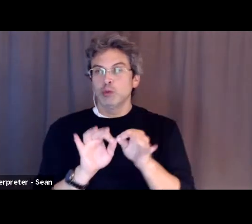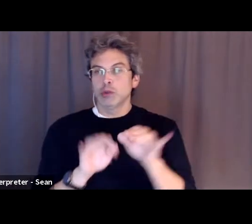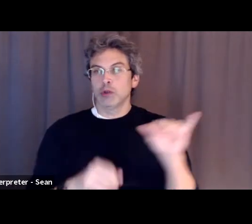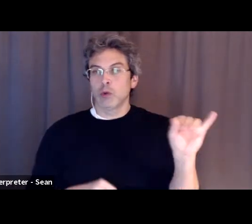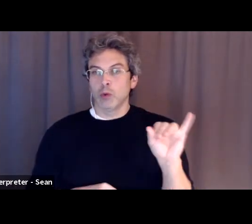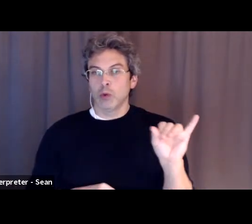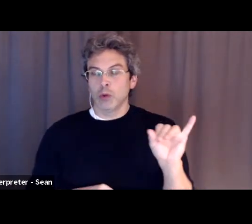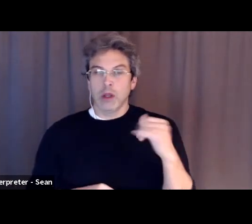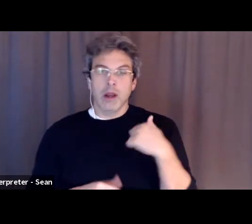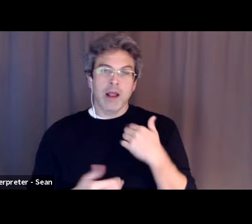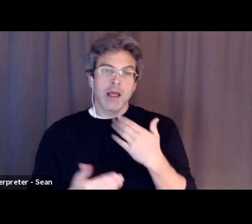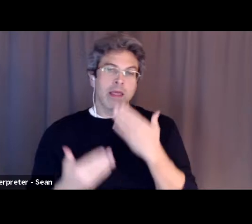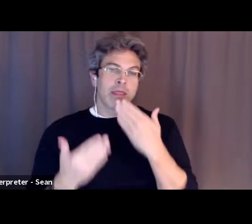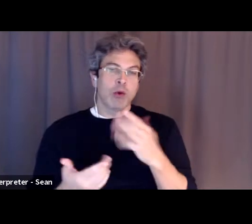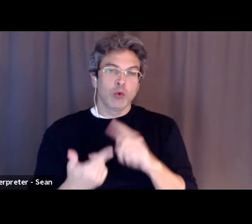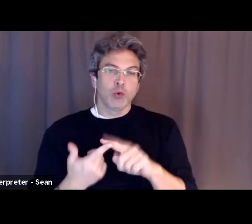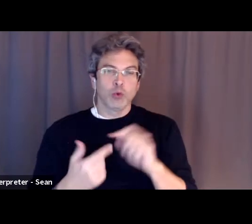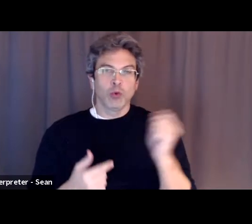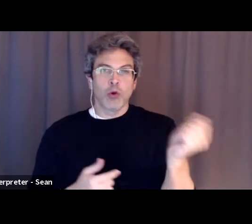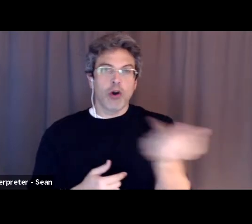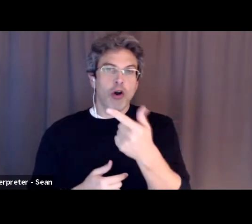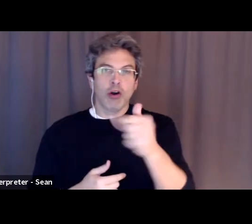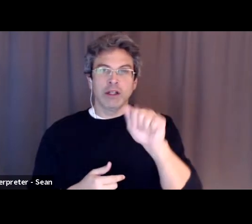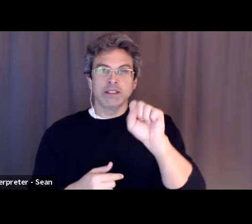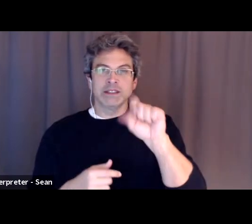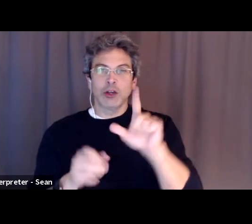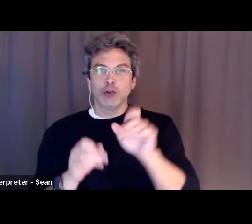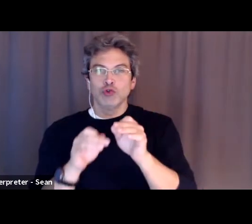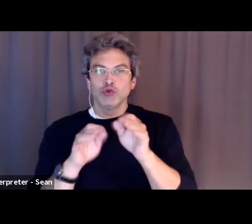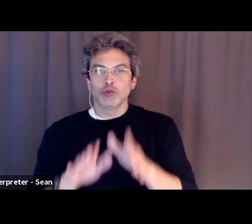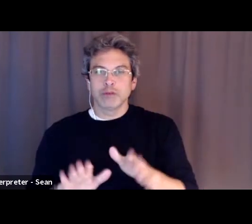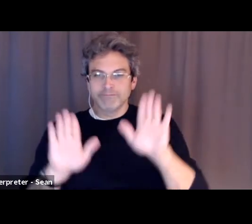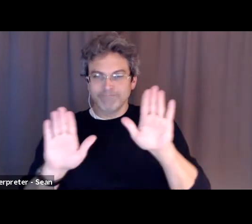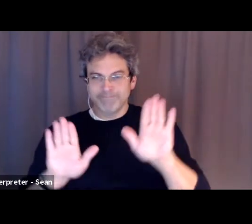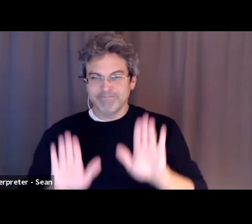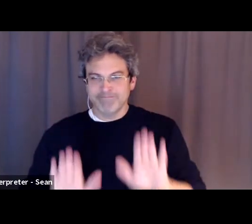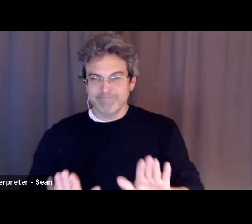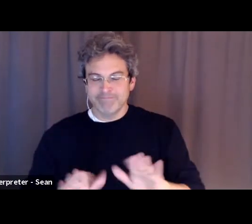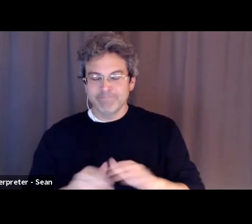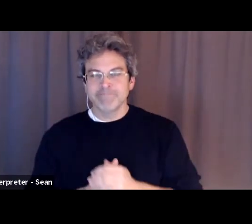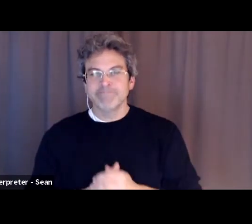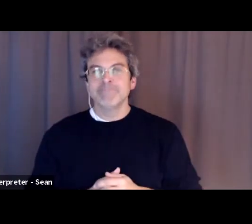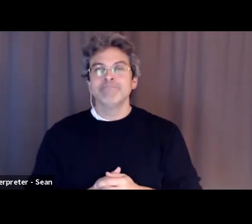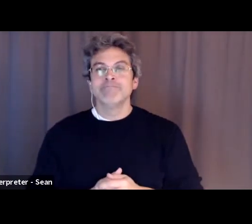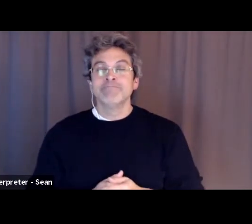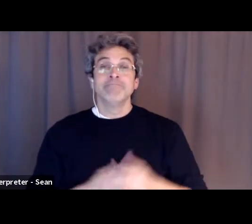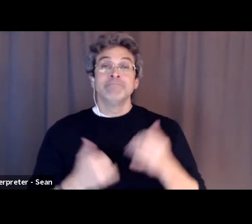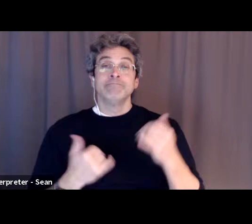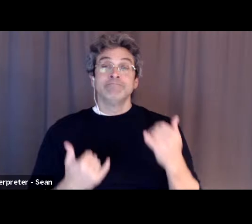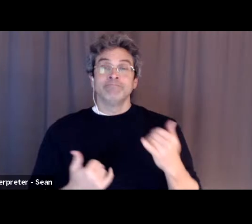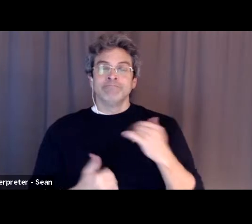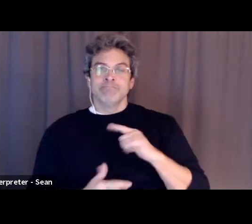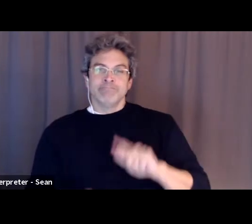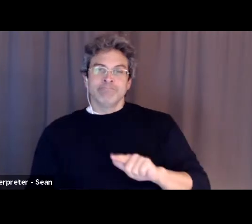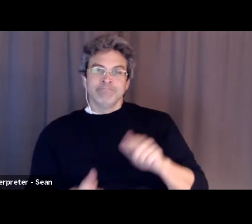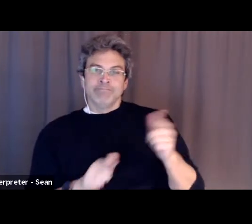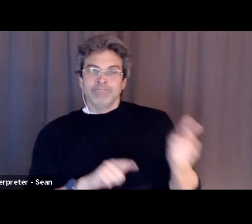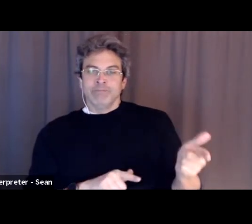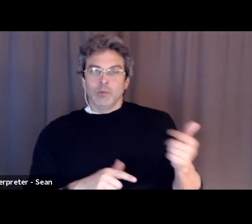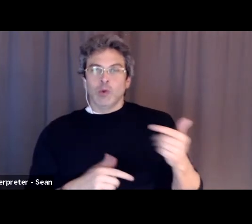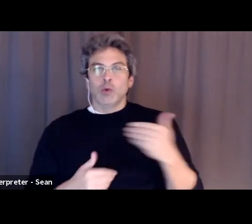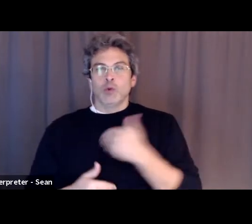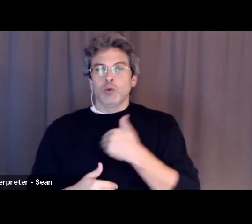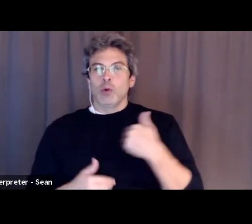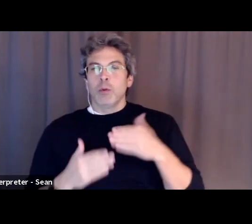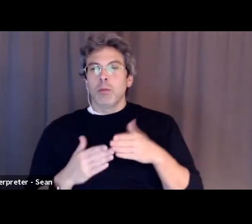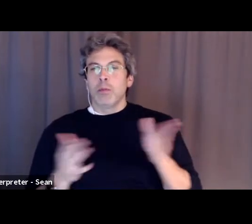grateful to all the ASL interpreters. With that, I'd like to turn it over to our Toronto Public Health